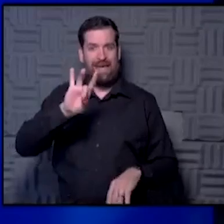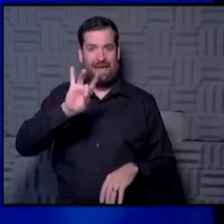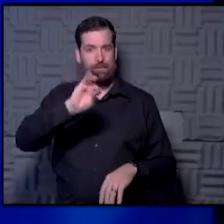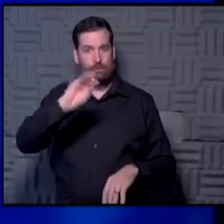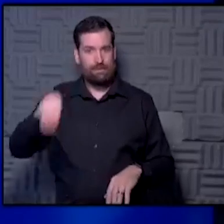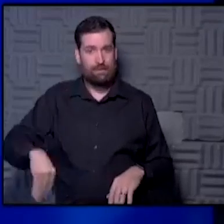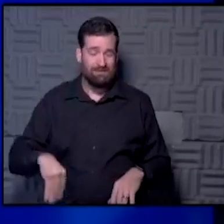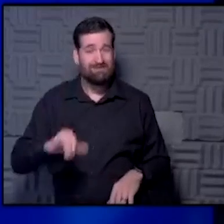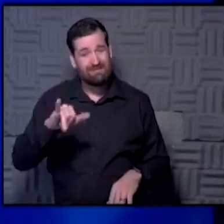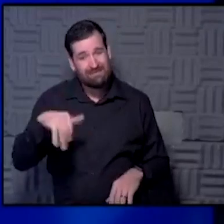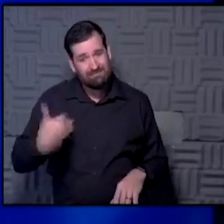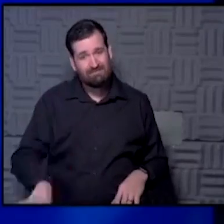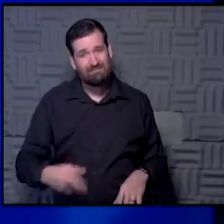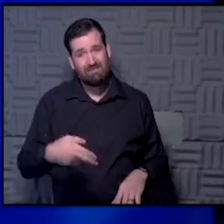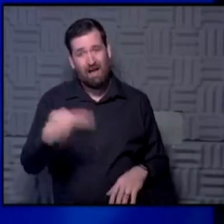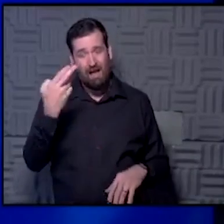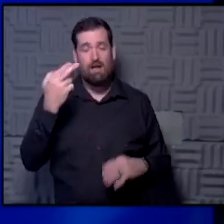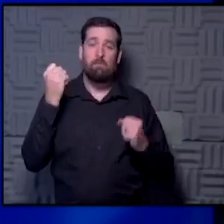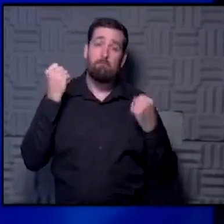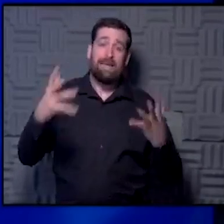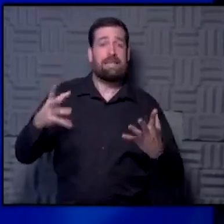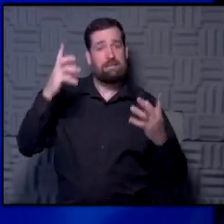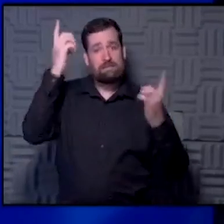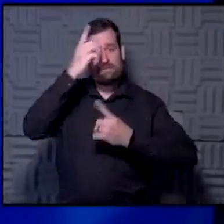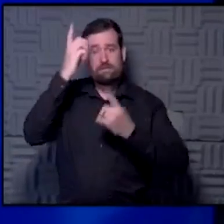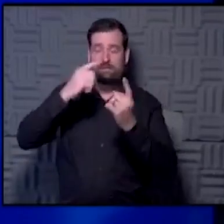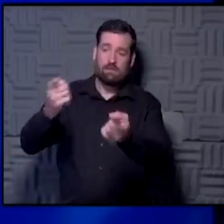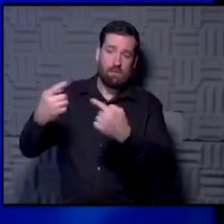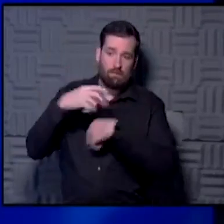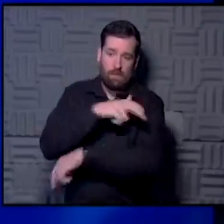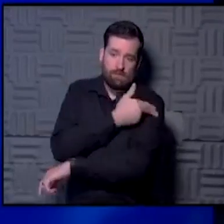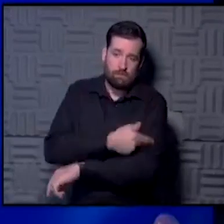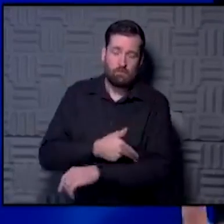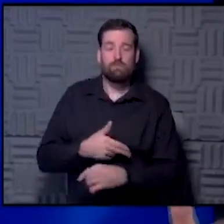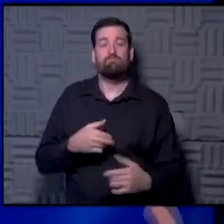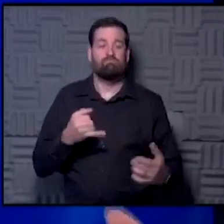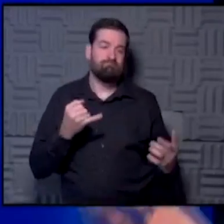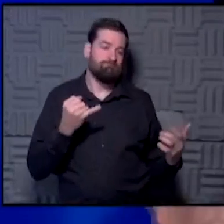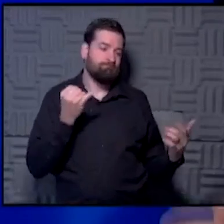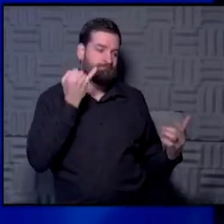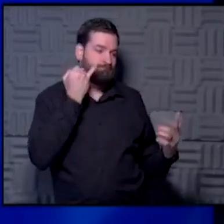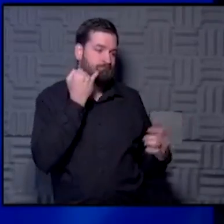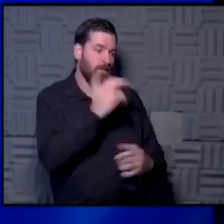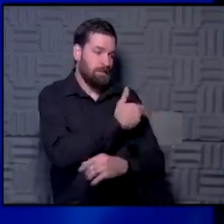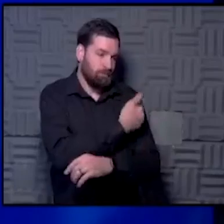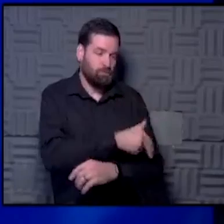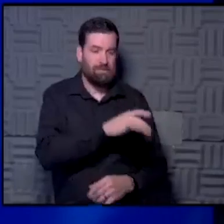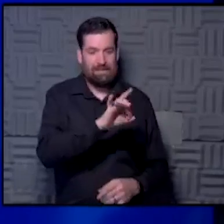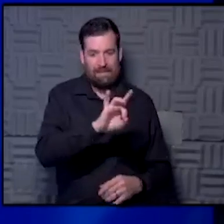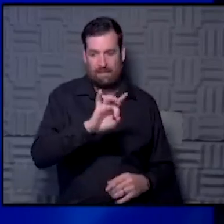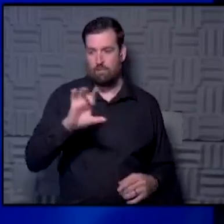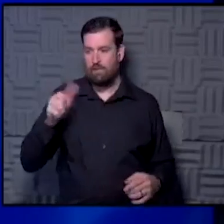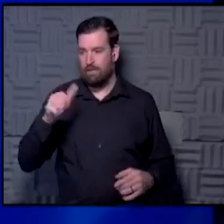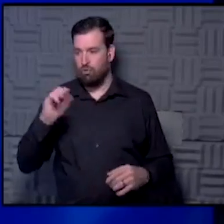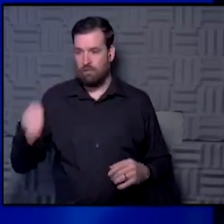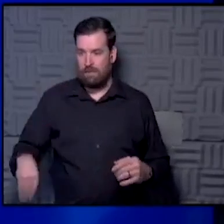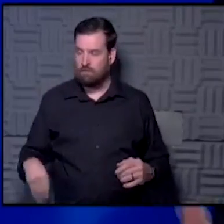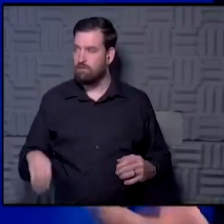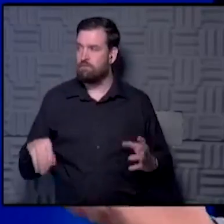That's really high. There are many diseases. When you come in the hospital, they're going to tell you, if you get in the hospital, you have an 8 to 10% chance of dying with that